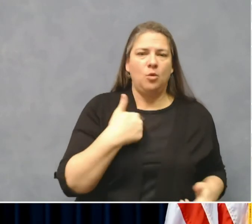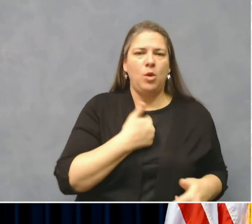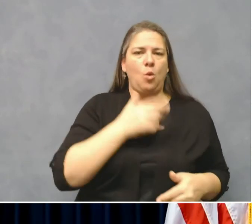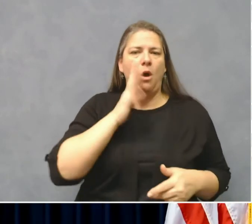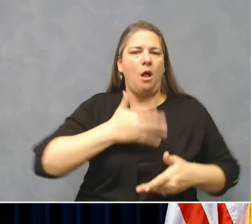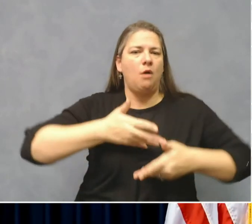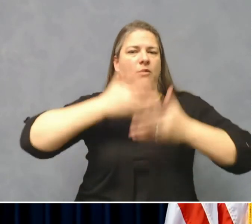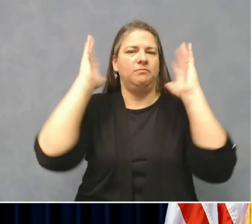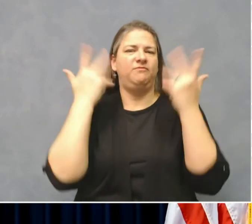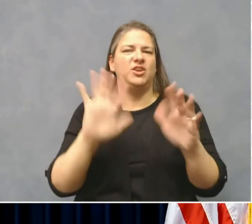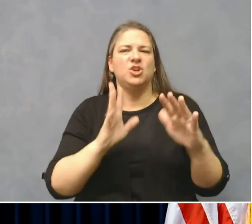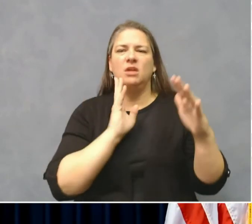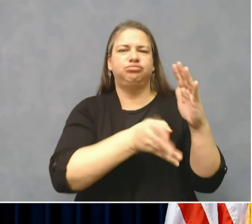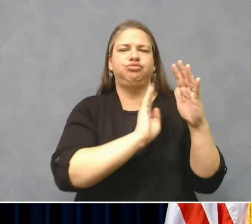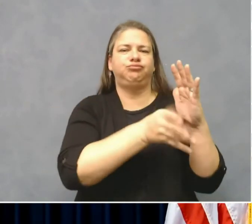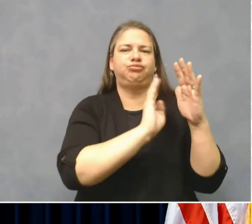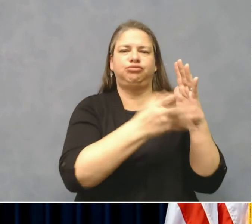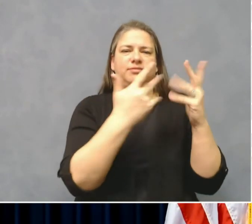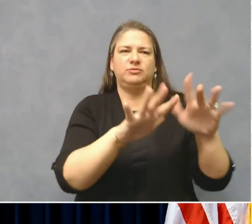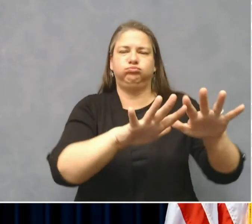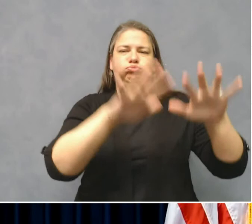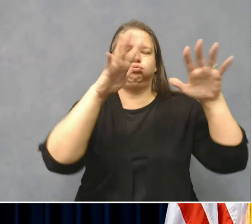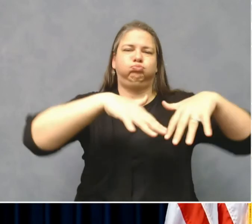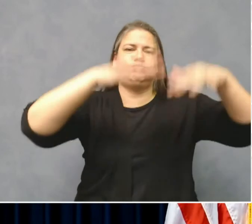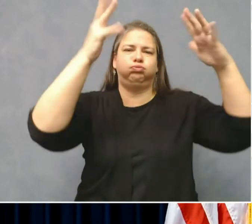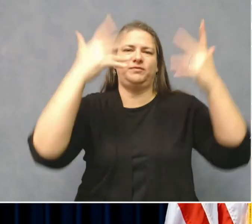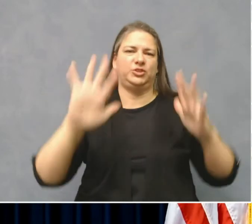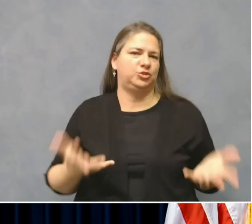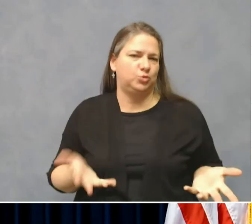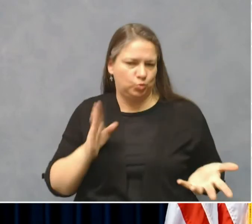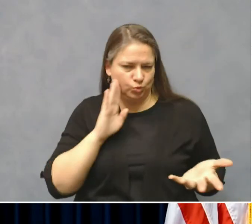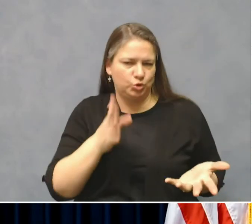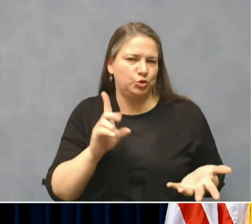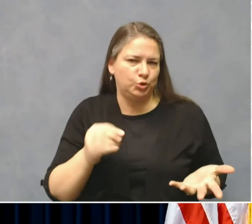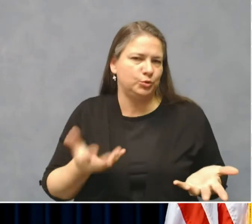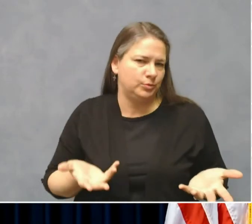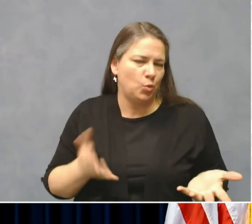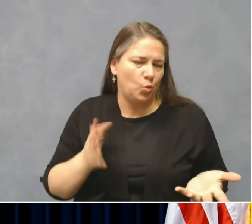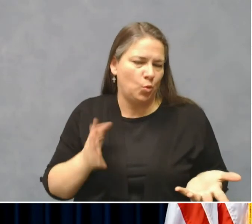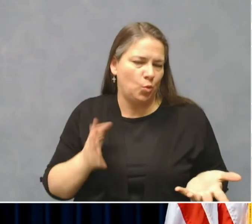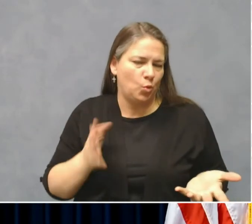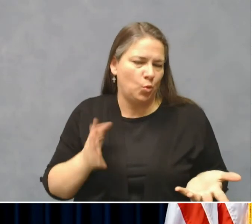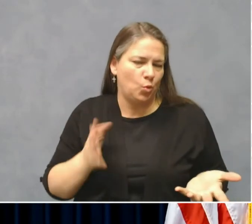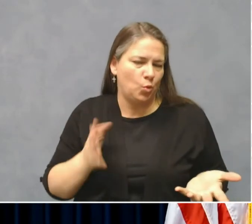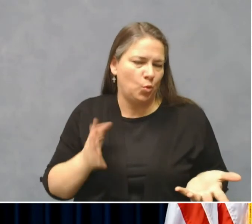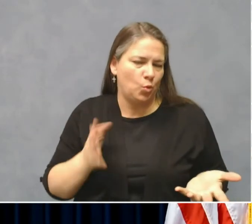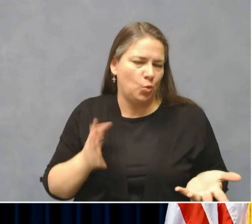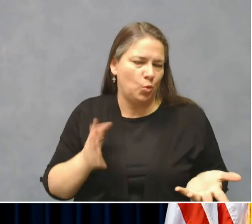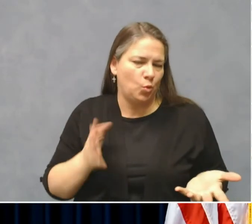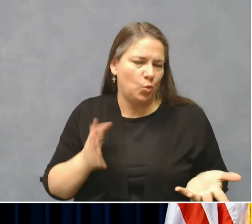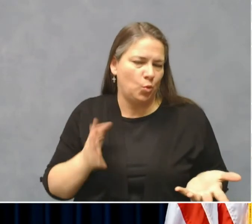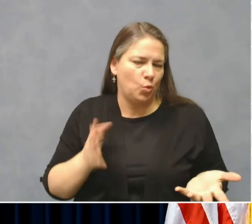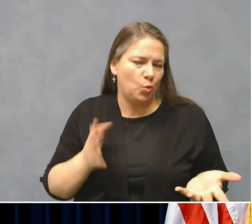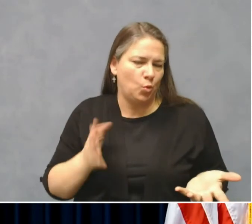in avoidable death once we do. We certainly believe that the step,